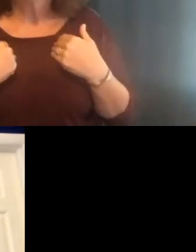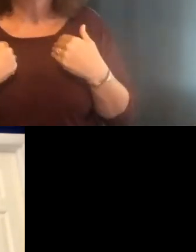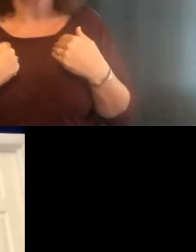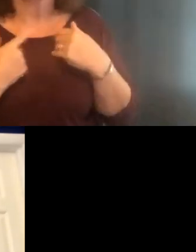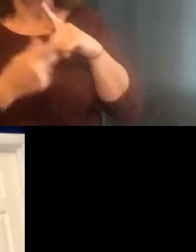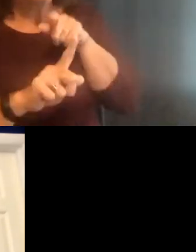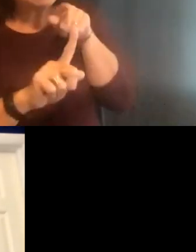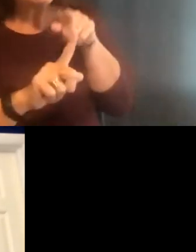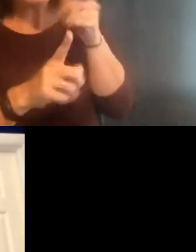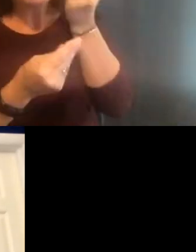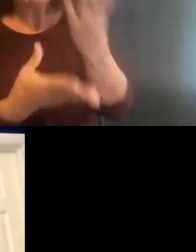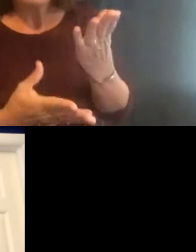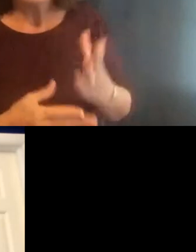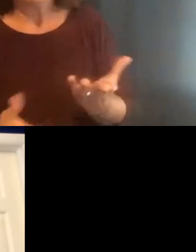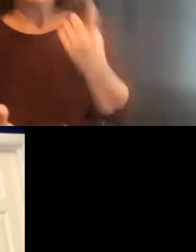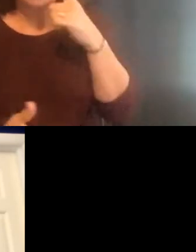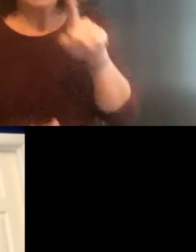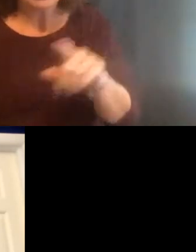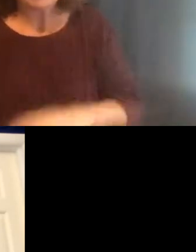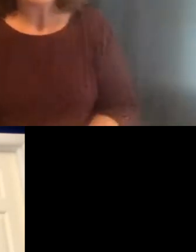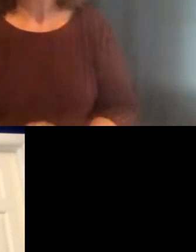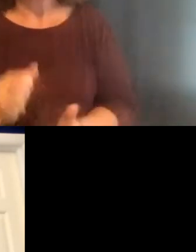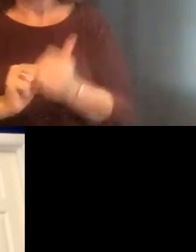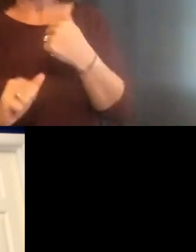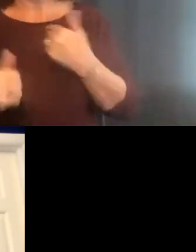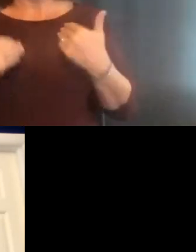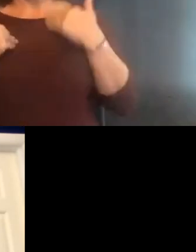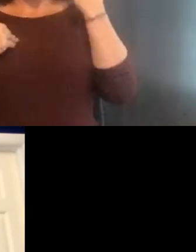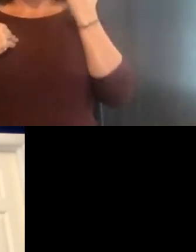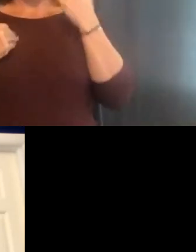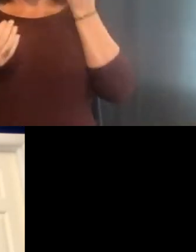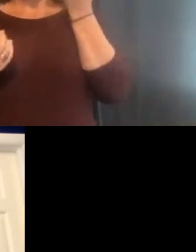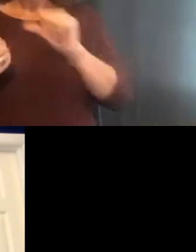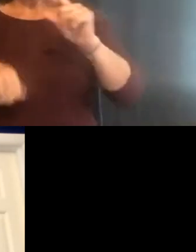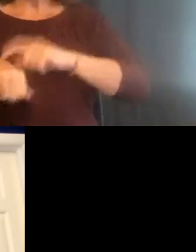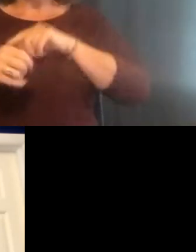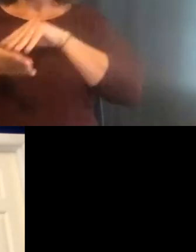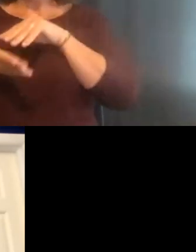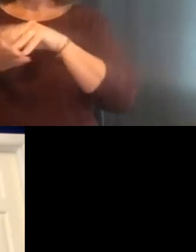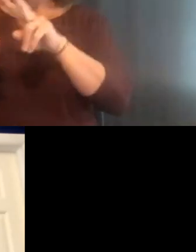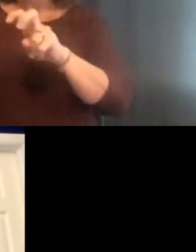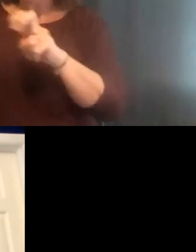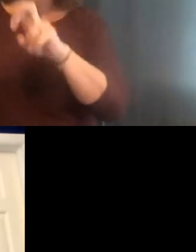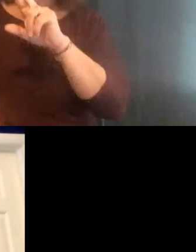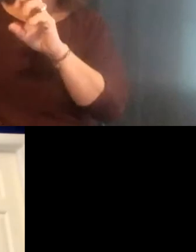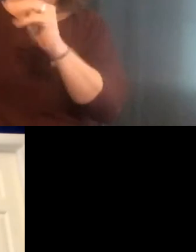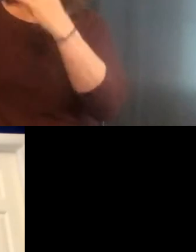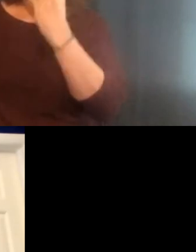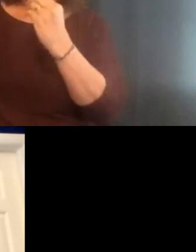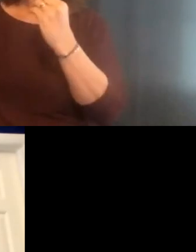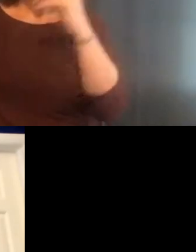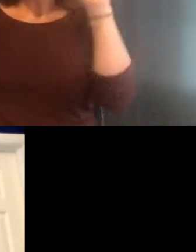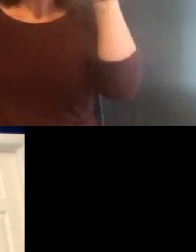information about that, but I mainly know this because in any studies where we're looking at REM sleep neurophysiology, we actually exclude people